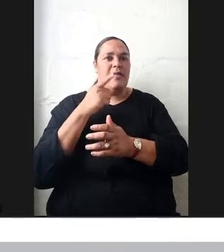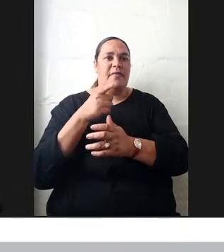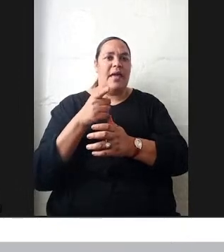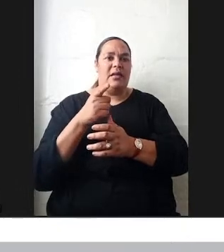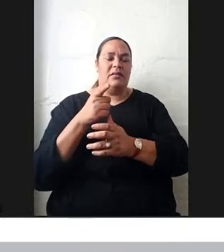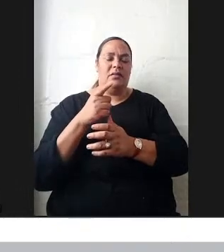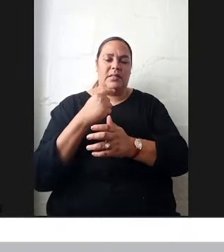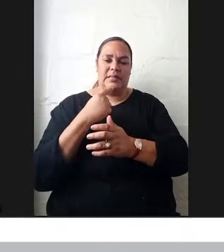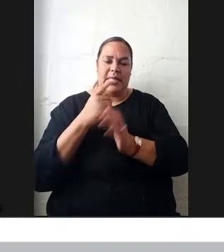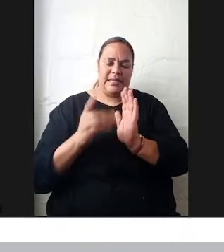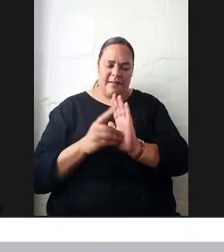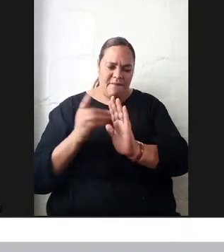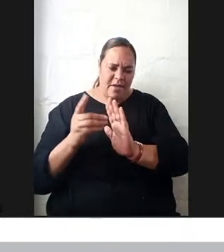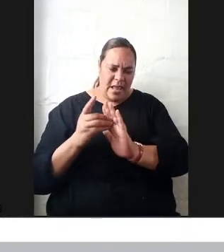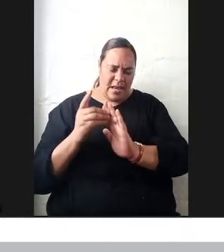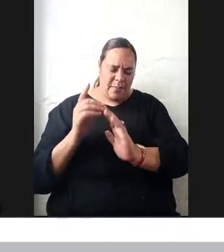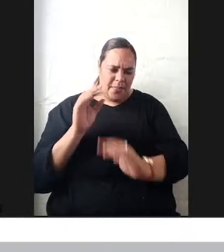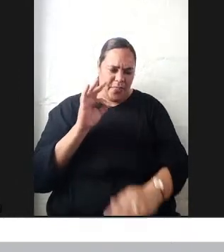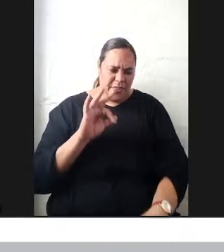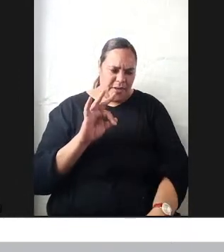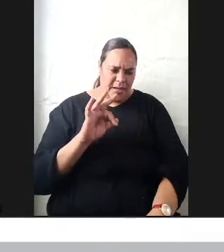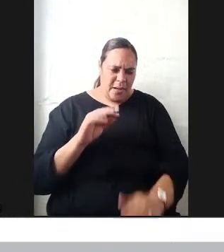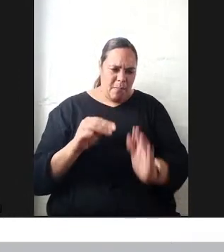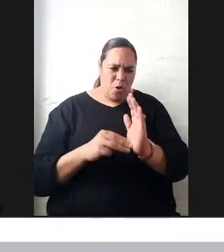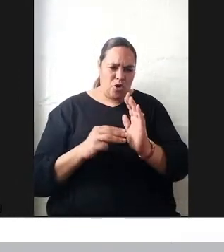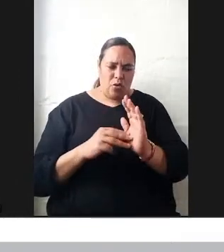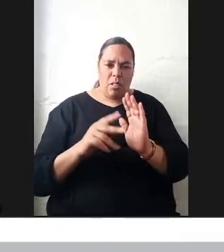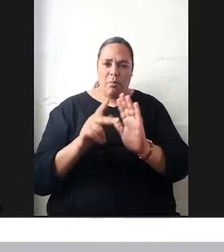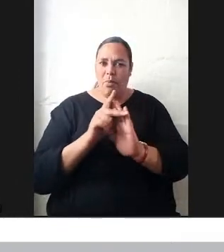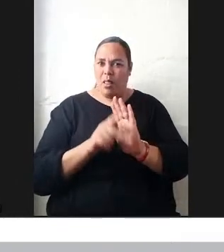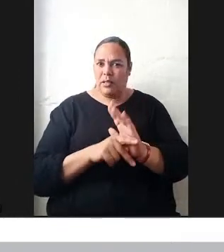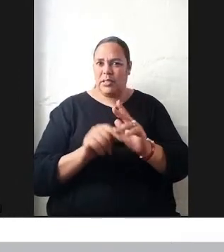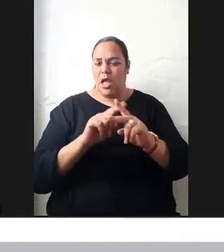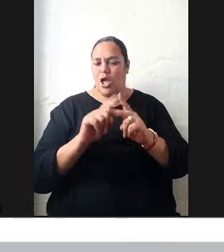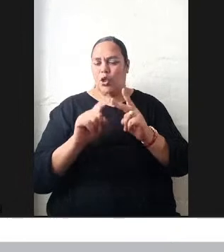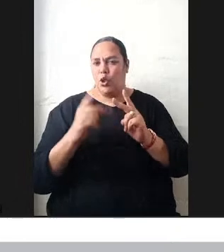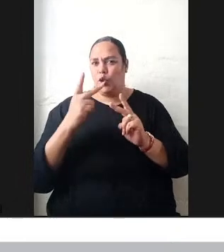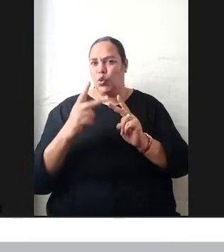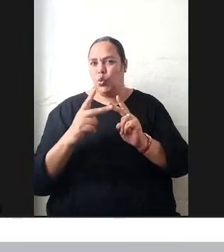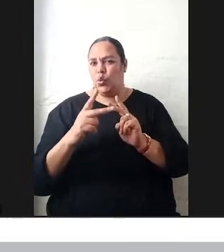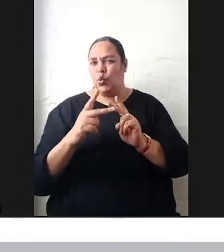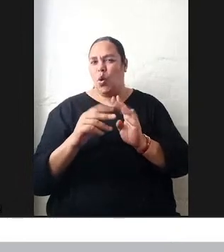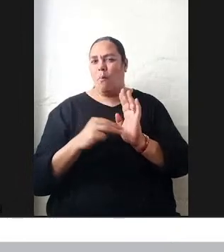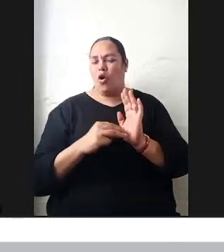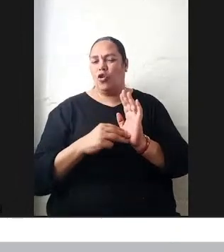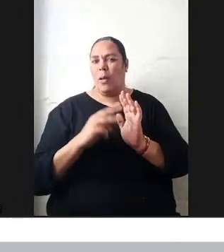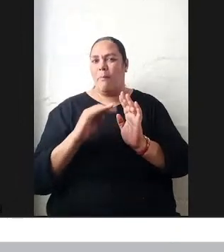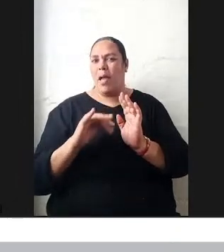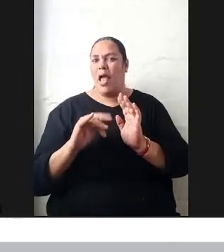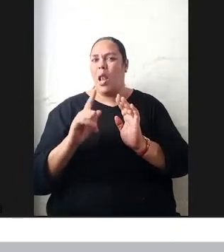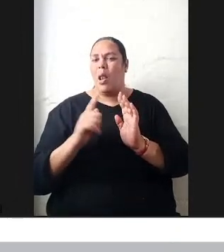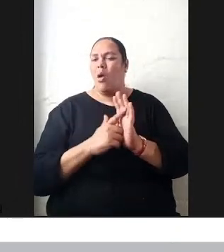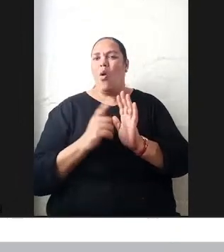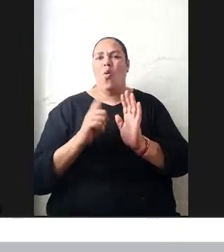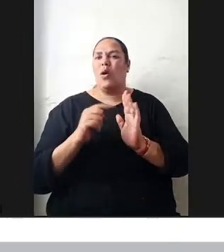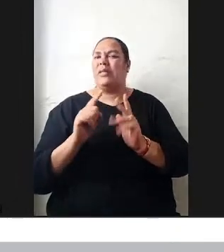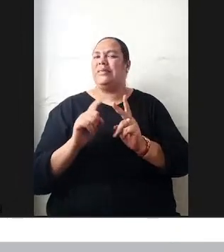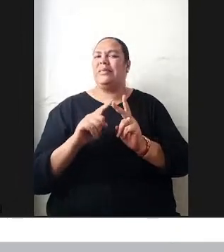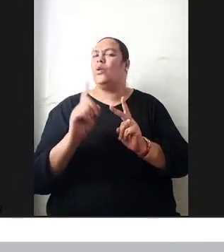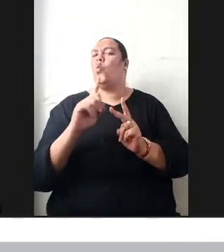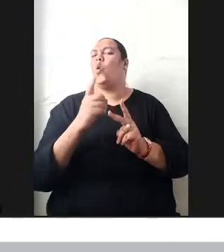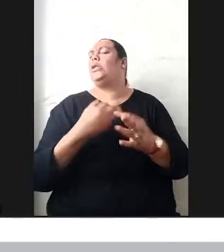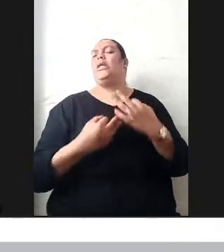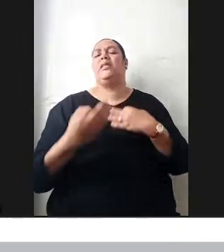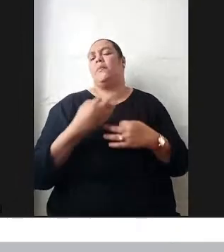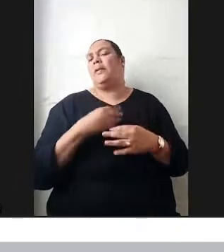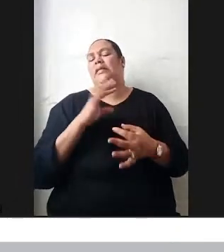developed three model policies and two model bylaws. What are those bylaws, if you can just be